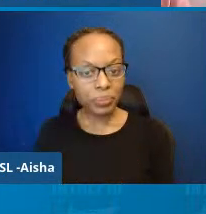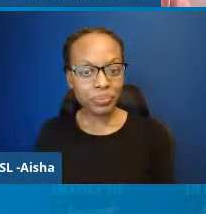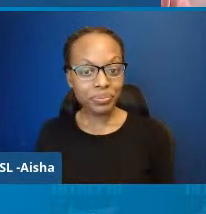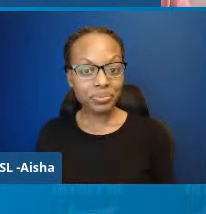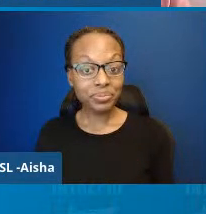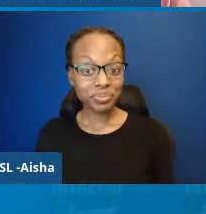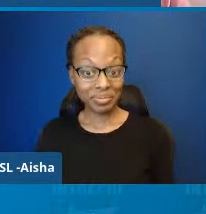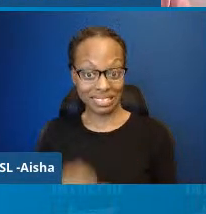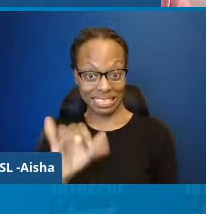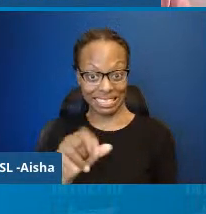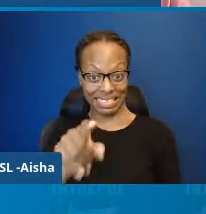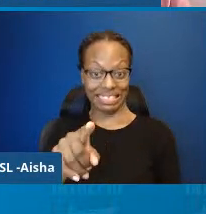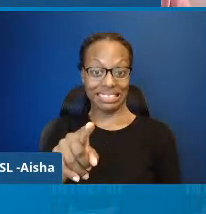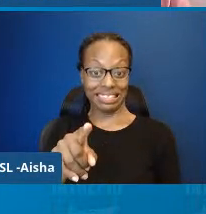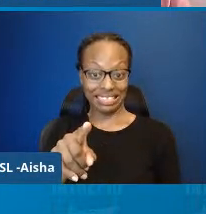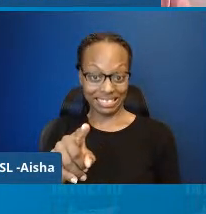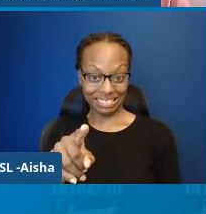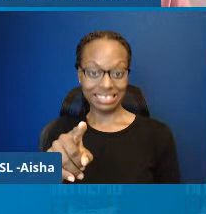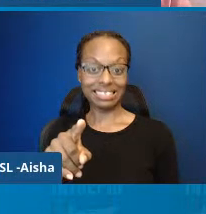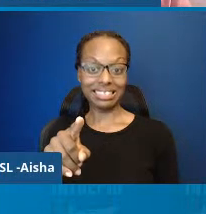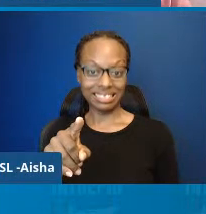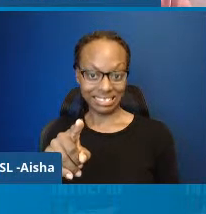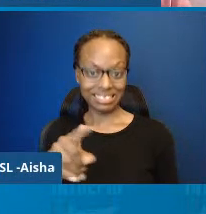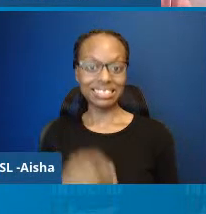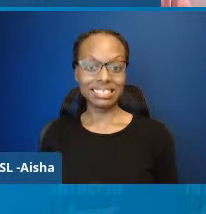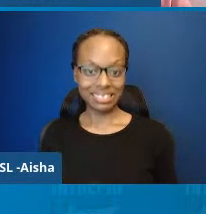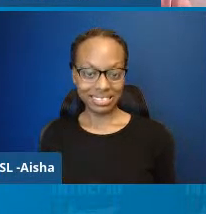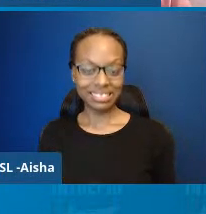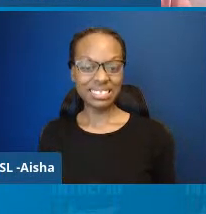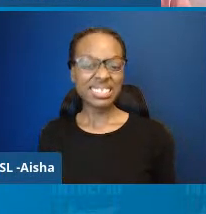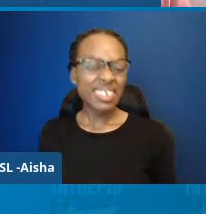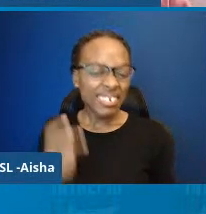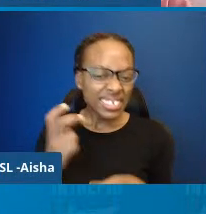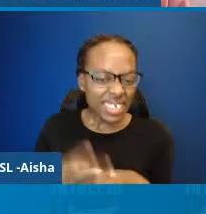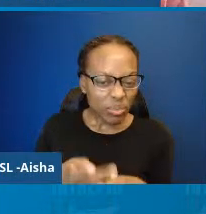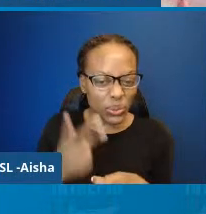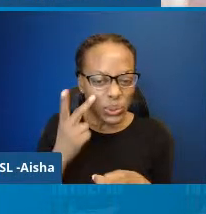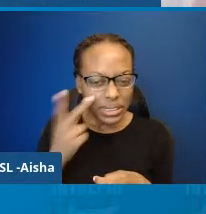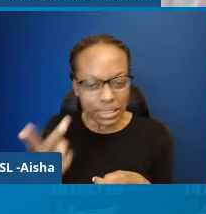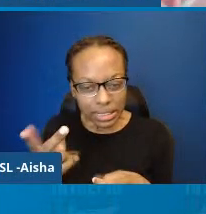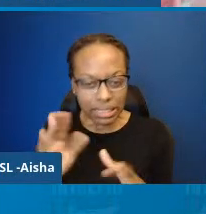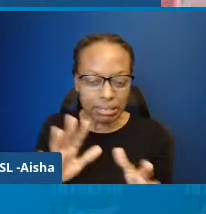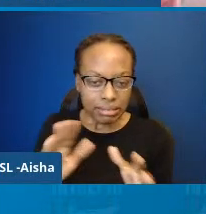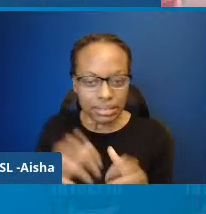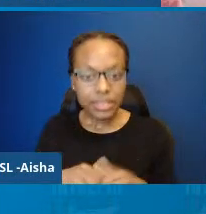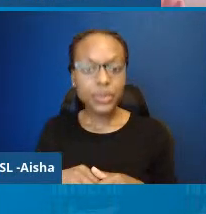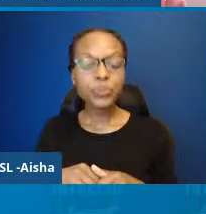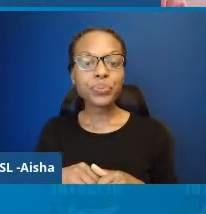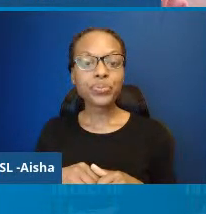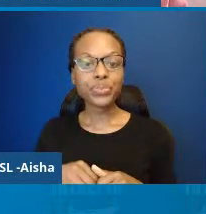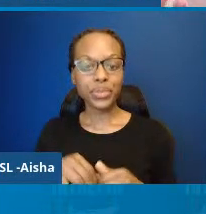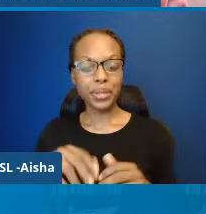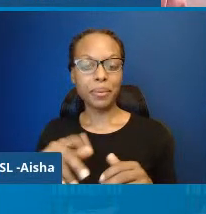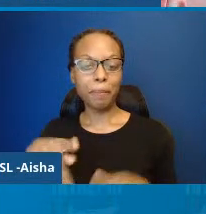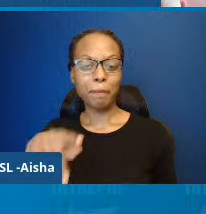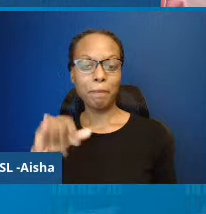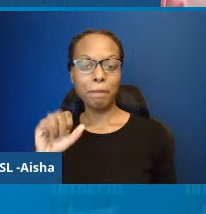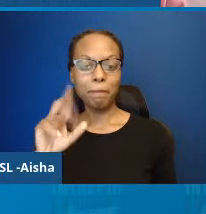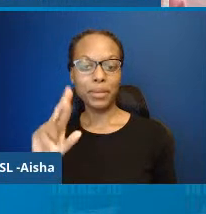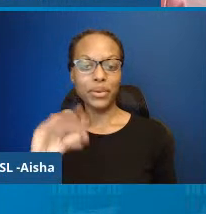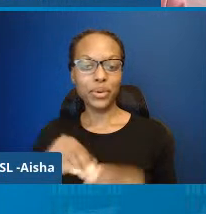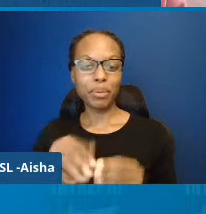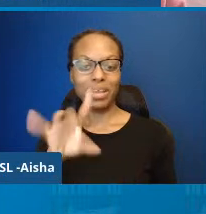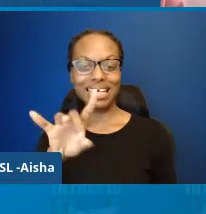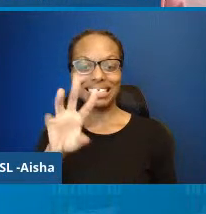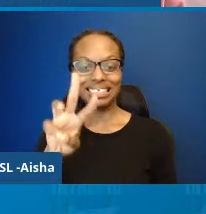Yes, that is right here. It's kind of hard to see, but we're located at Pier 86 on the far